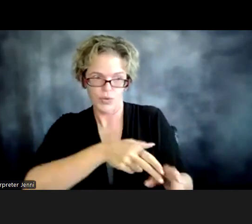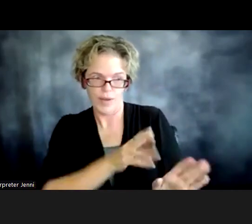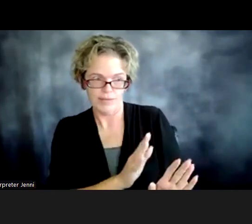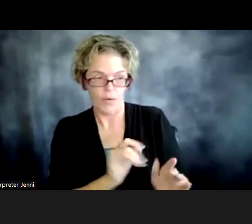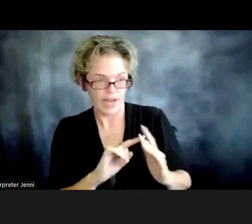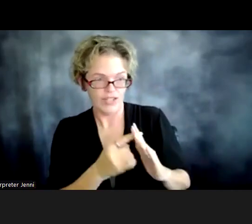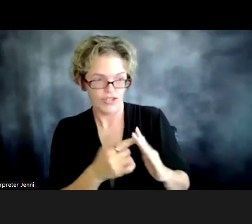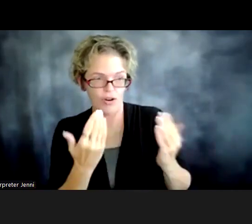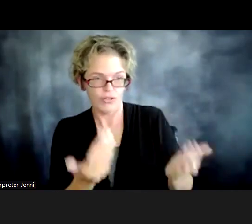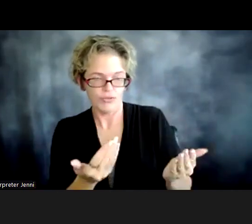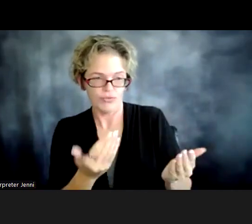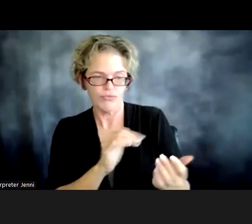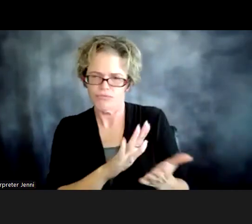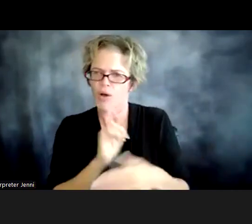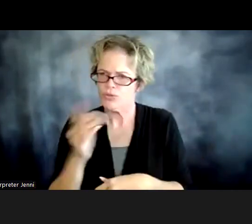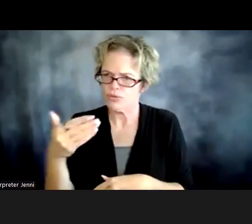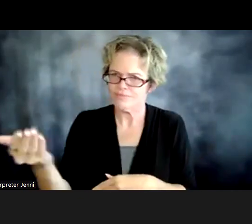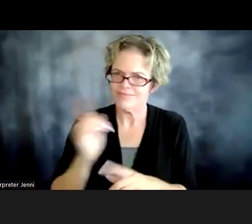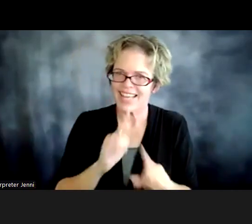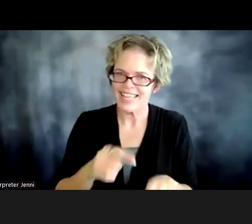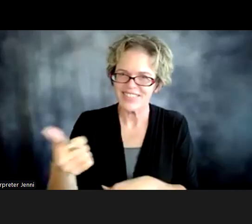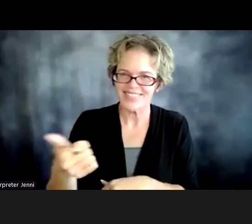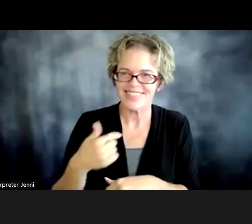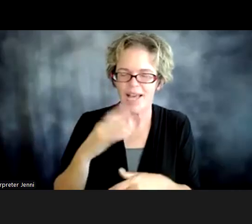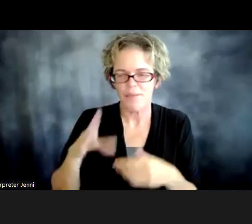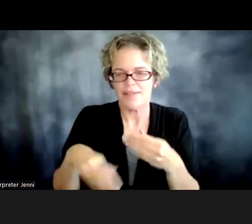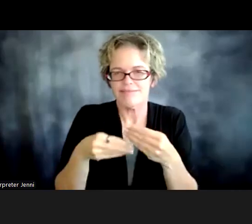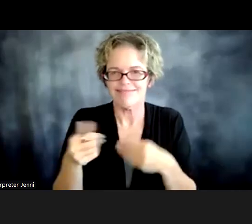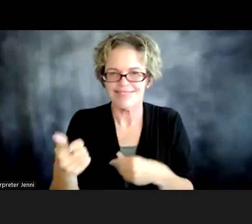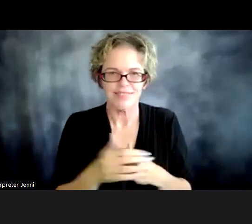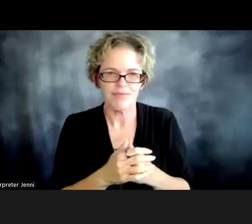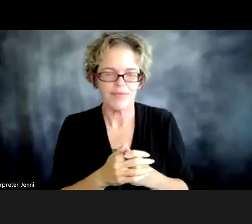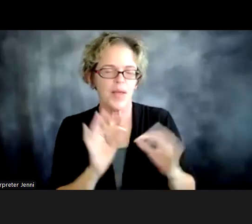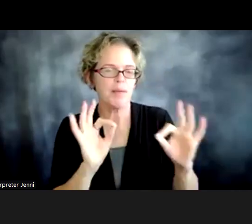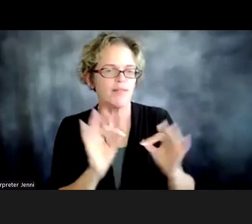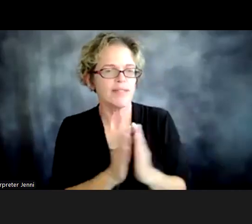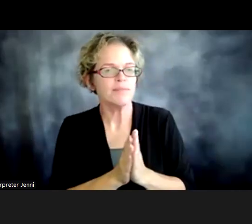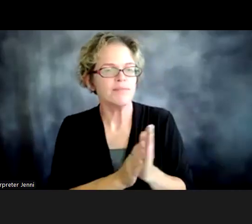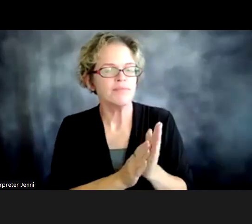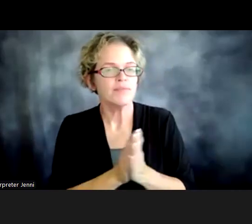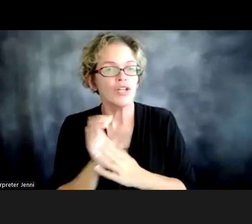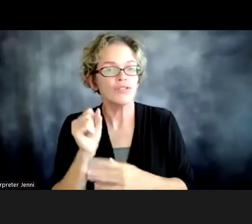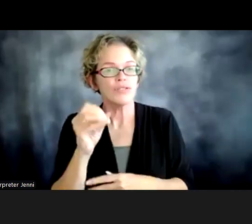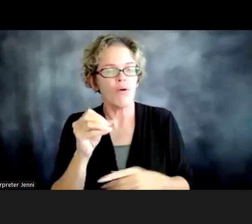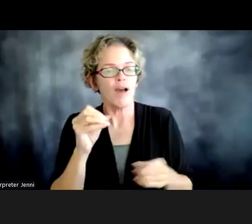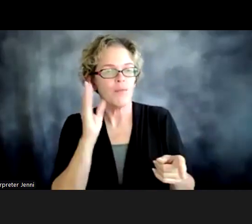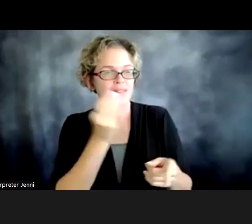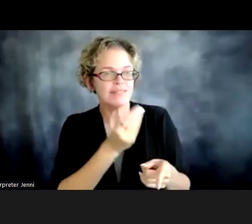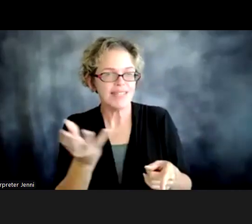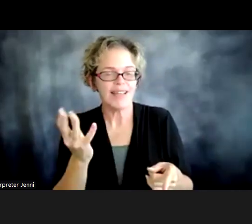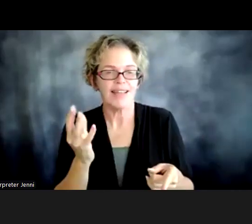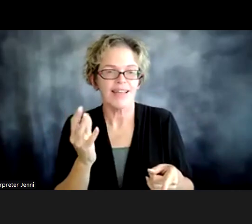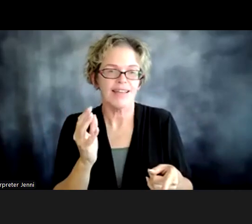to address. Yeah, you can start, then I'll jump in. Okay, perfect. So what I would say is that we